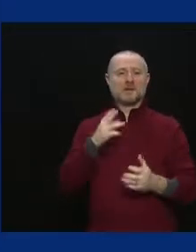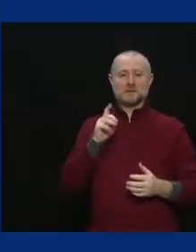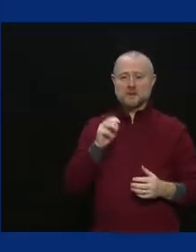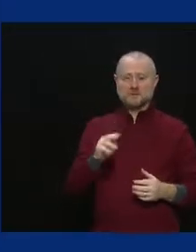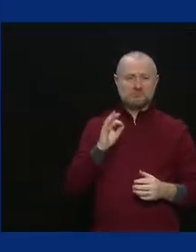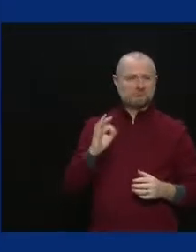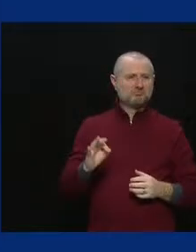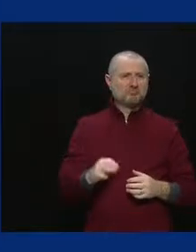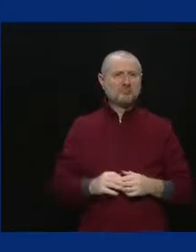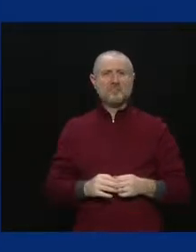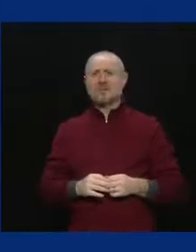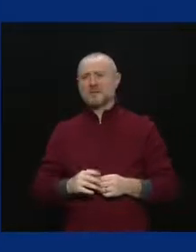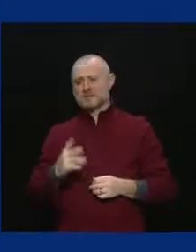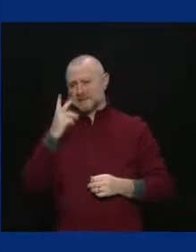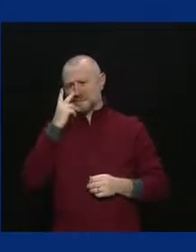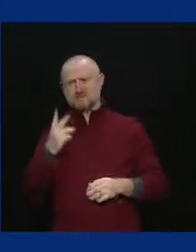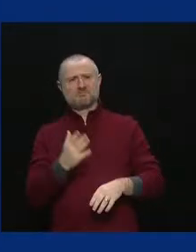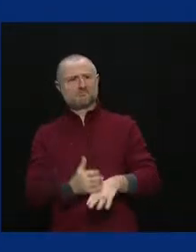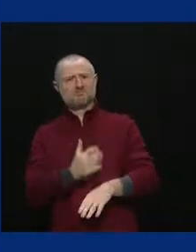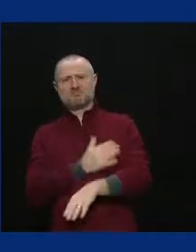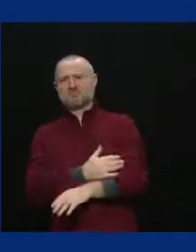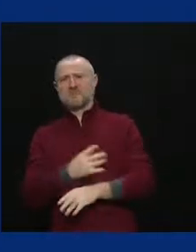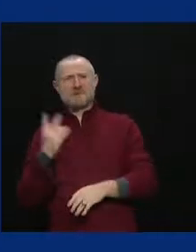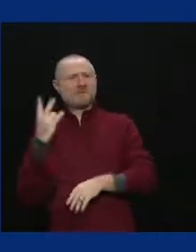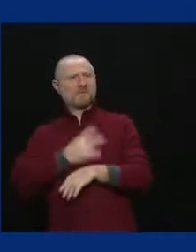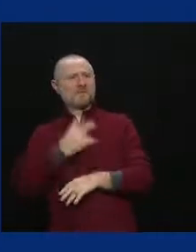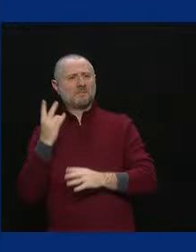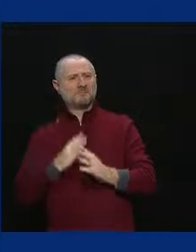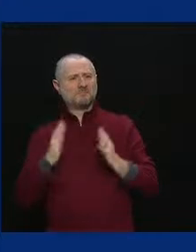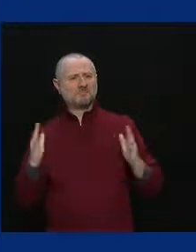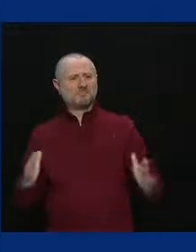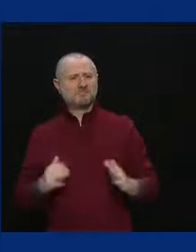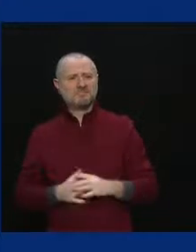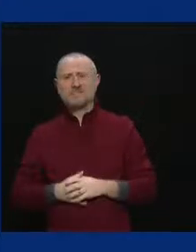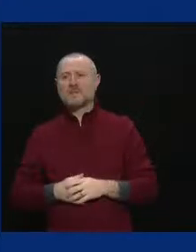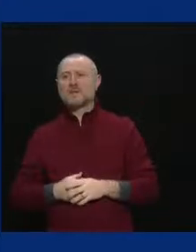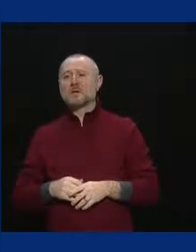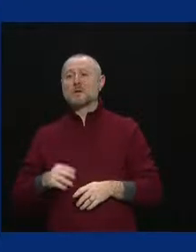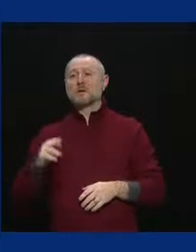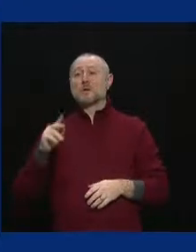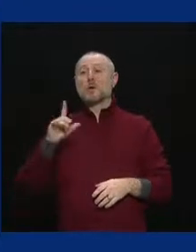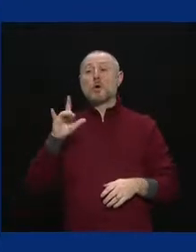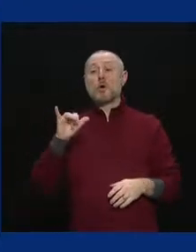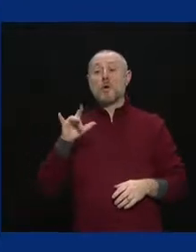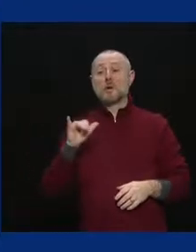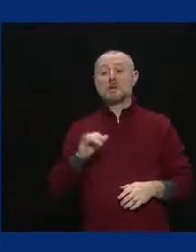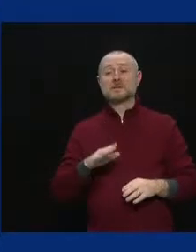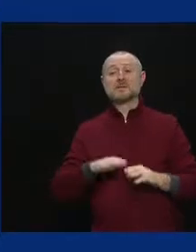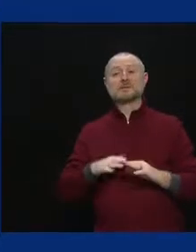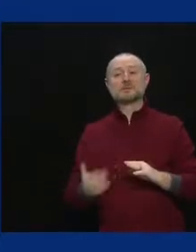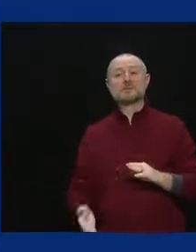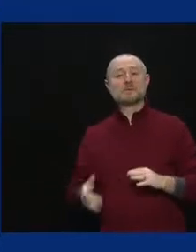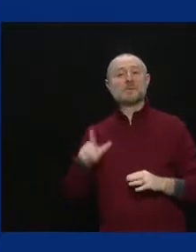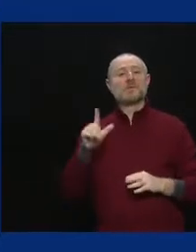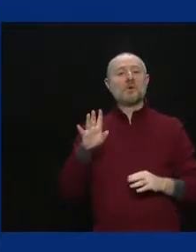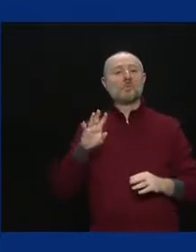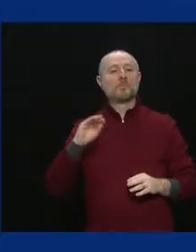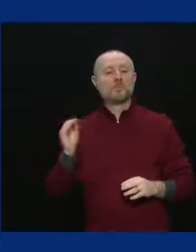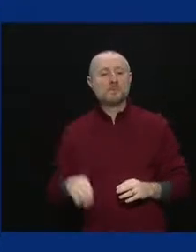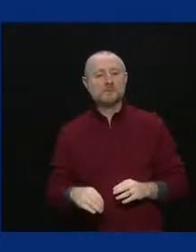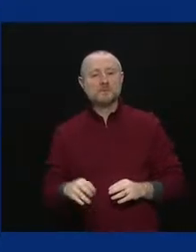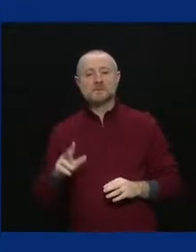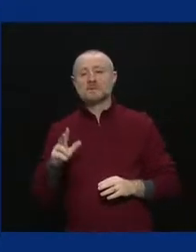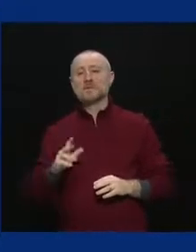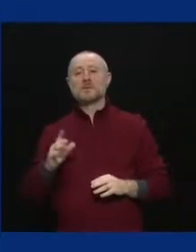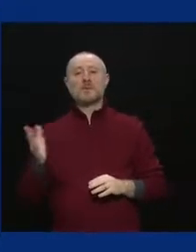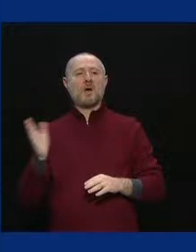been a change in the last 7 days. Look at that, down 24% in 7 days here on Long Island. All the areas are trending downward